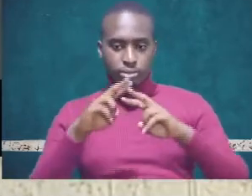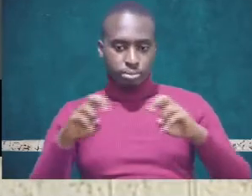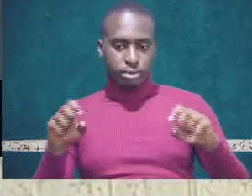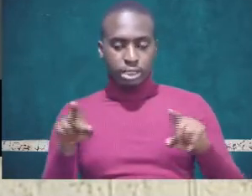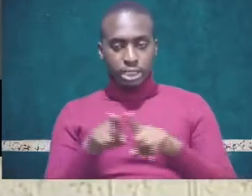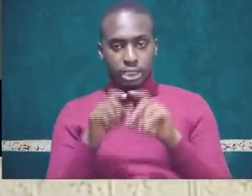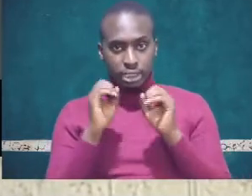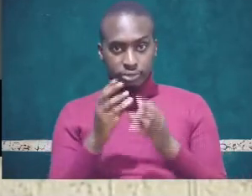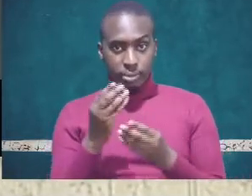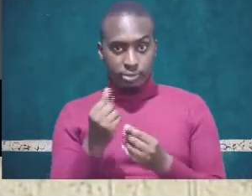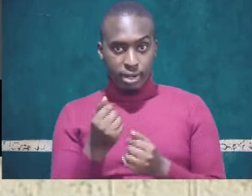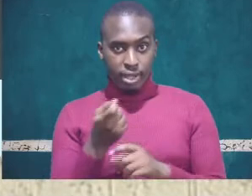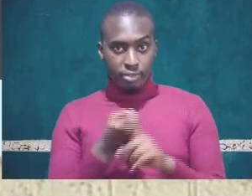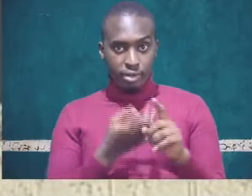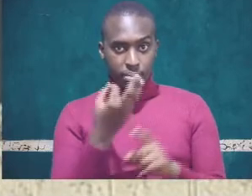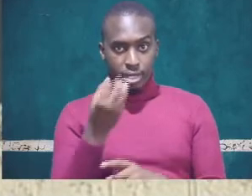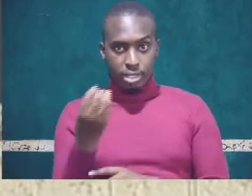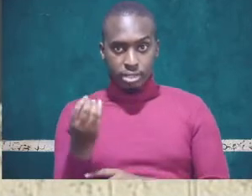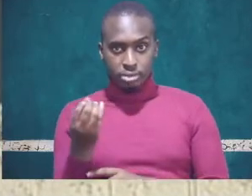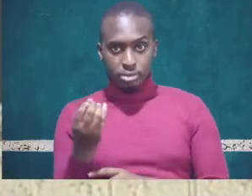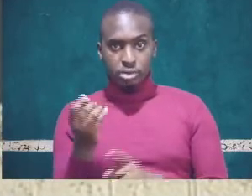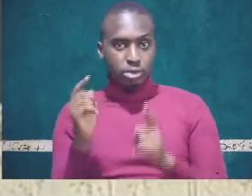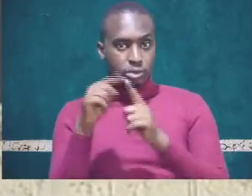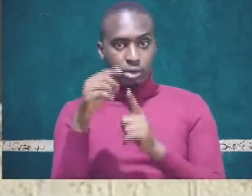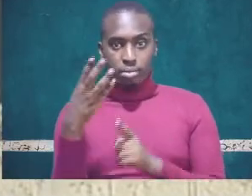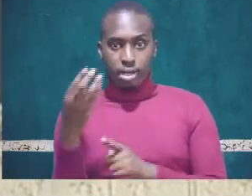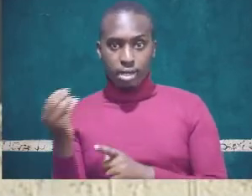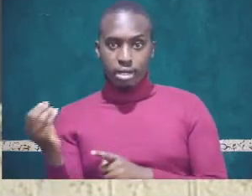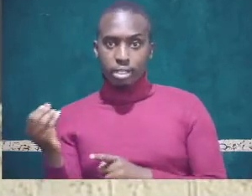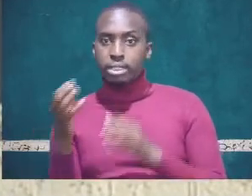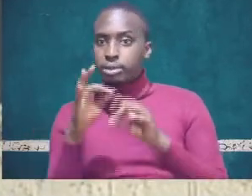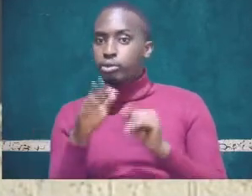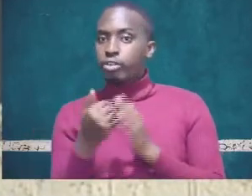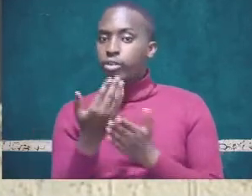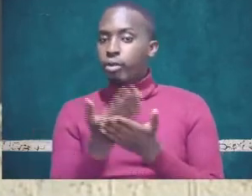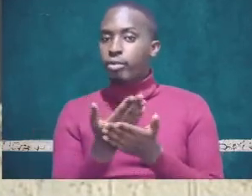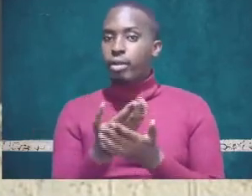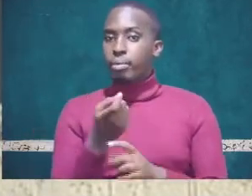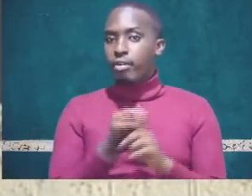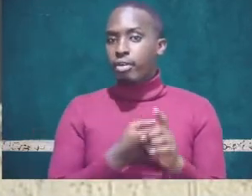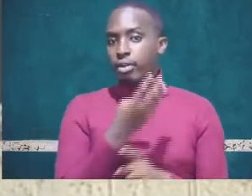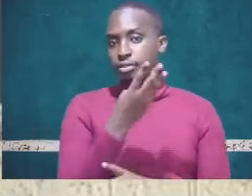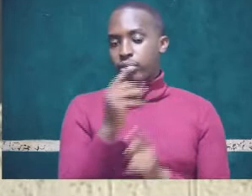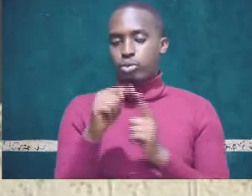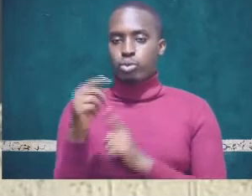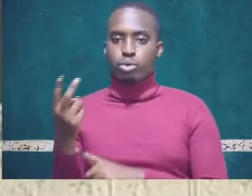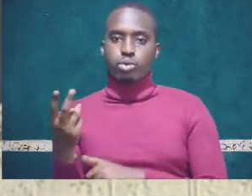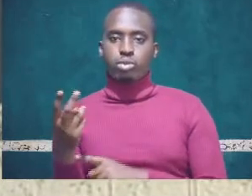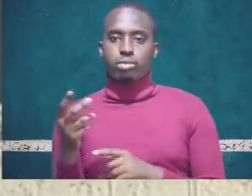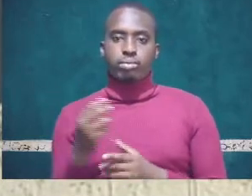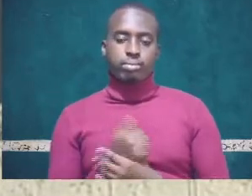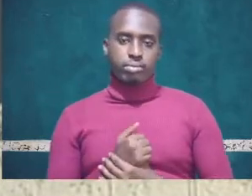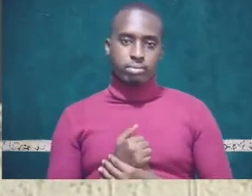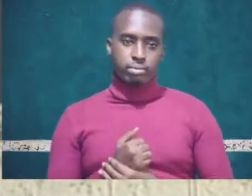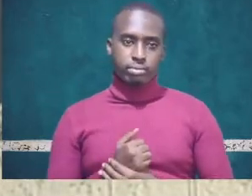as the price increased from 300 to 400, quantity demanded reduced from 4 to 2 by 2